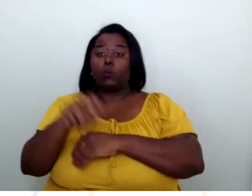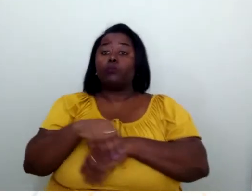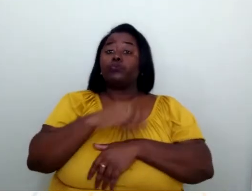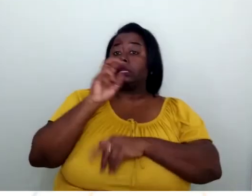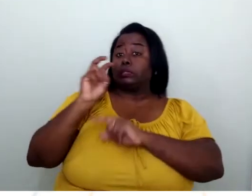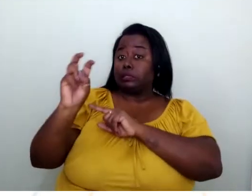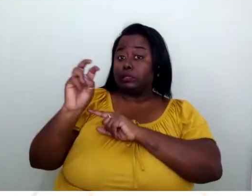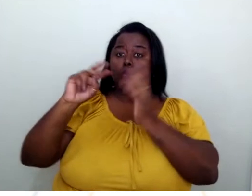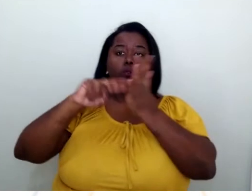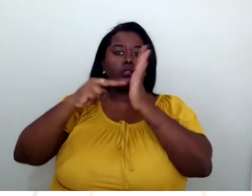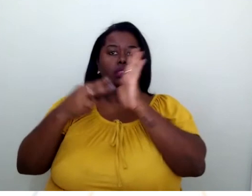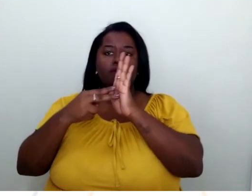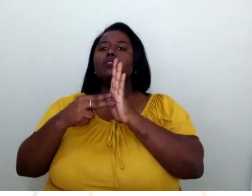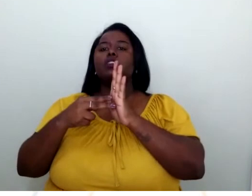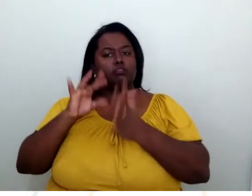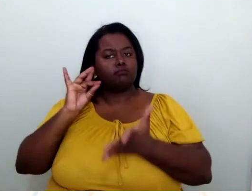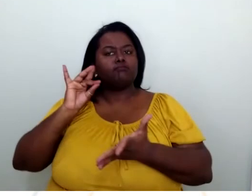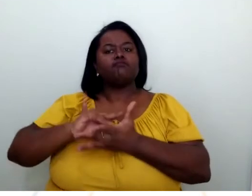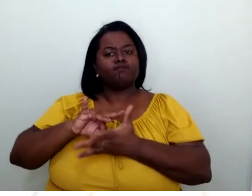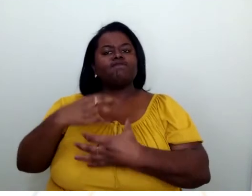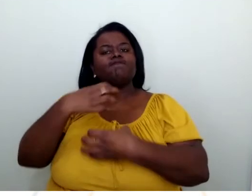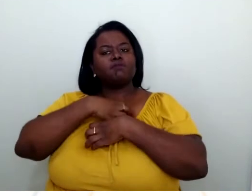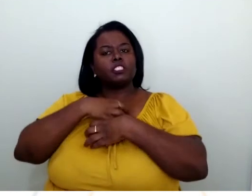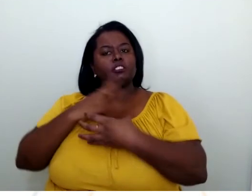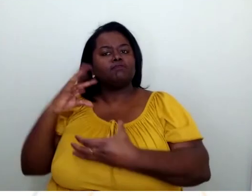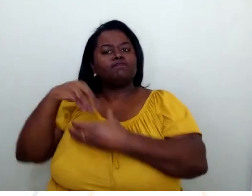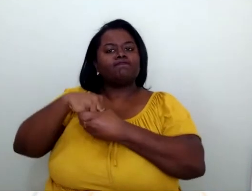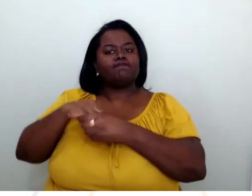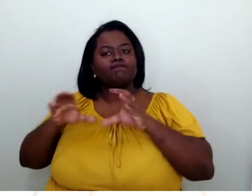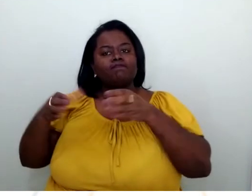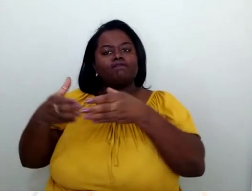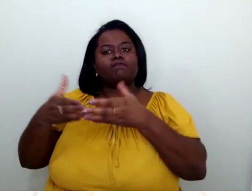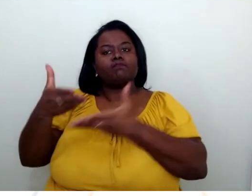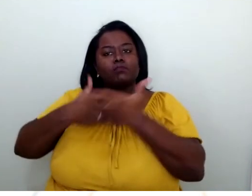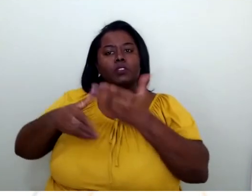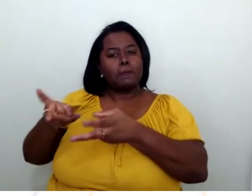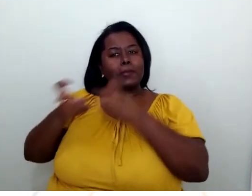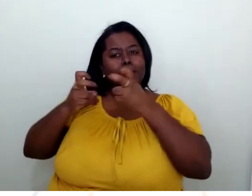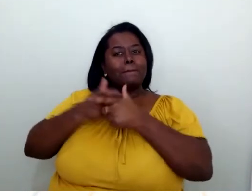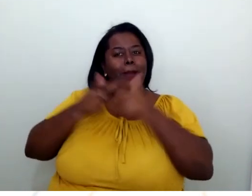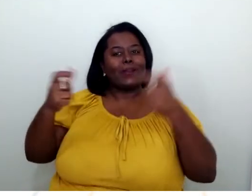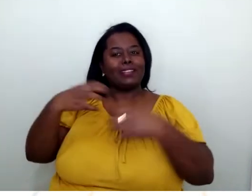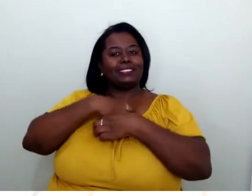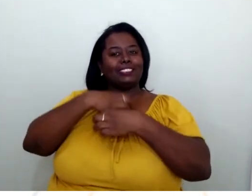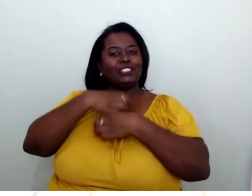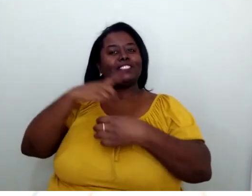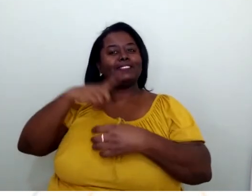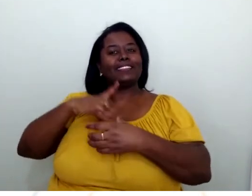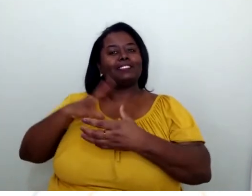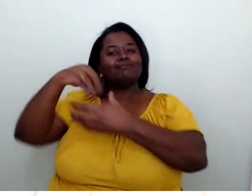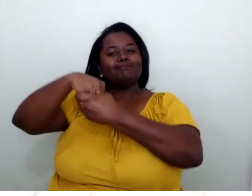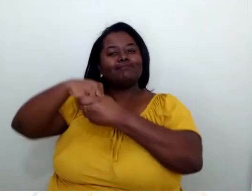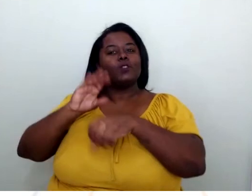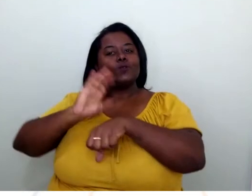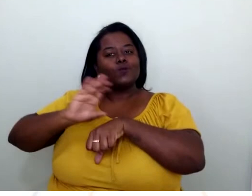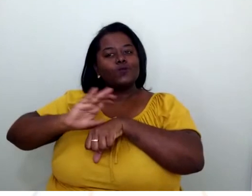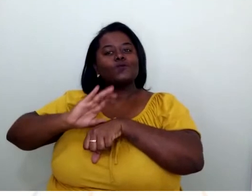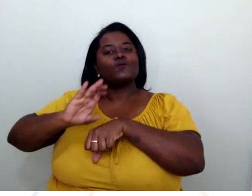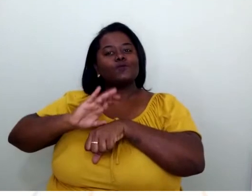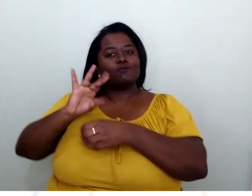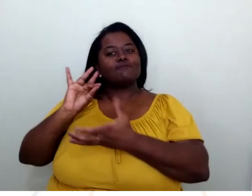So here's what we found. And what we did, we again aligned the findings around the 3 categories of